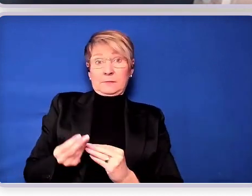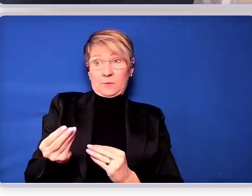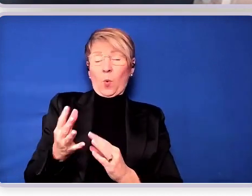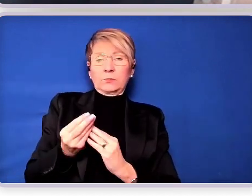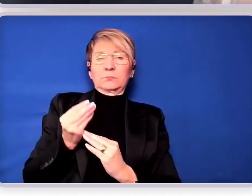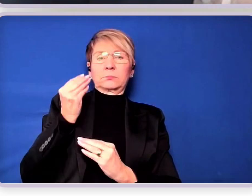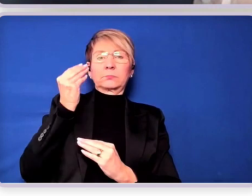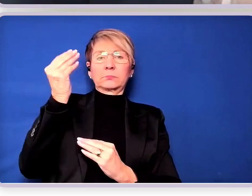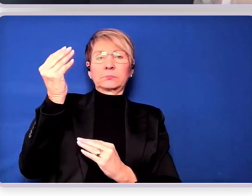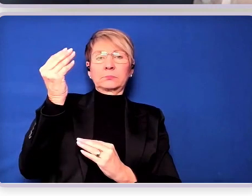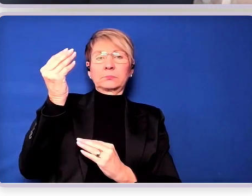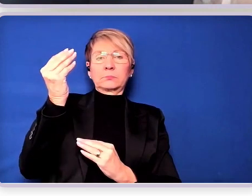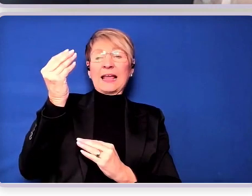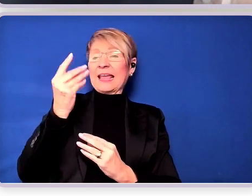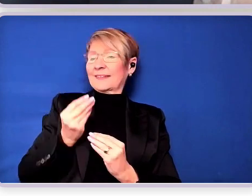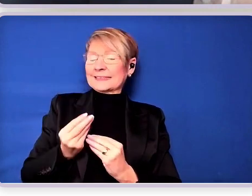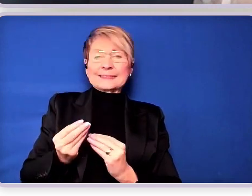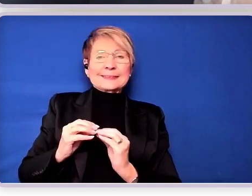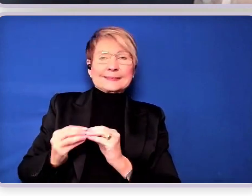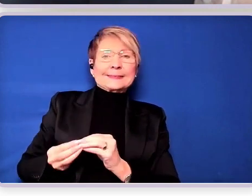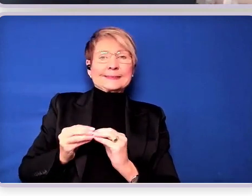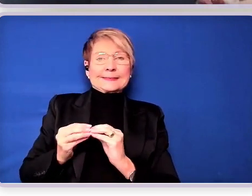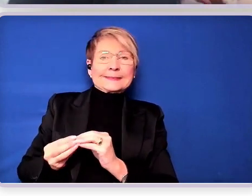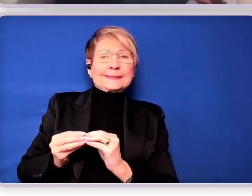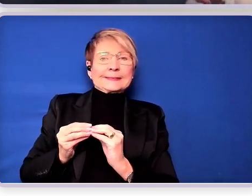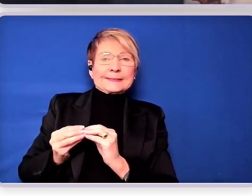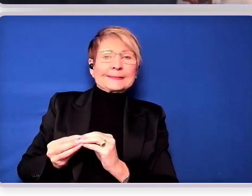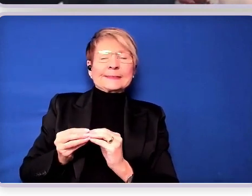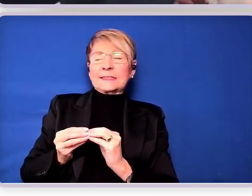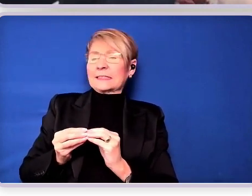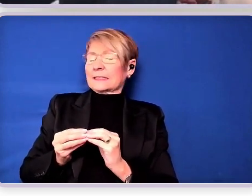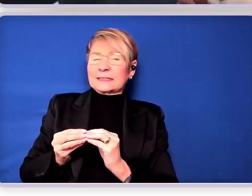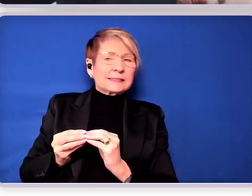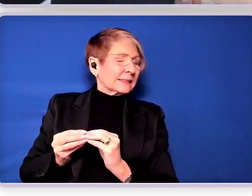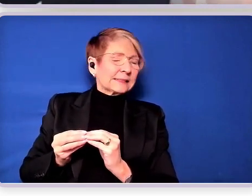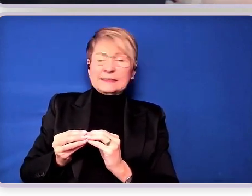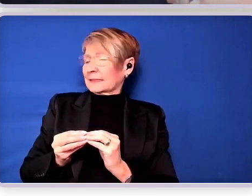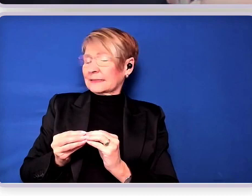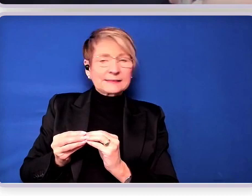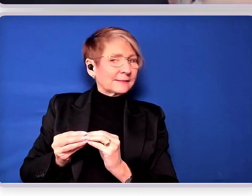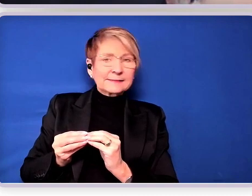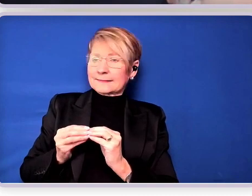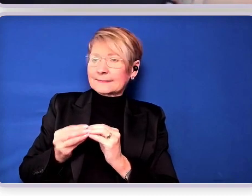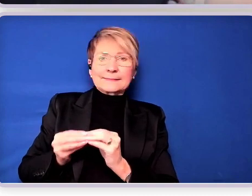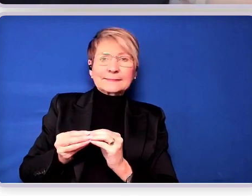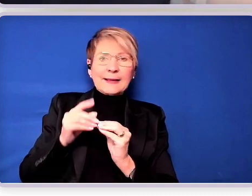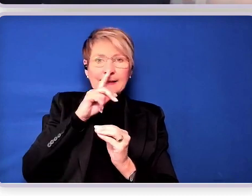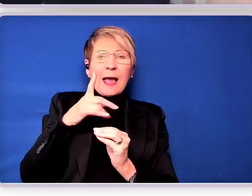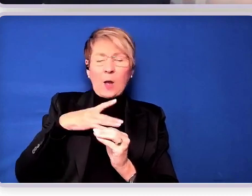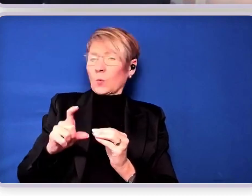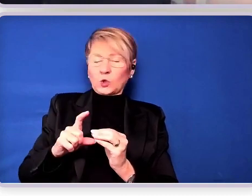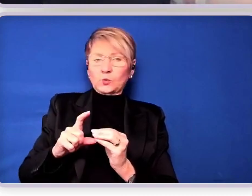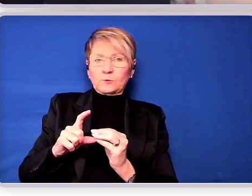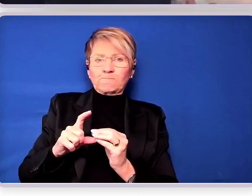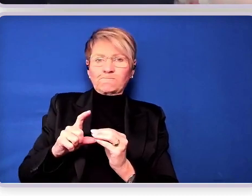doesn't settle and you want to take this further, with the Victorian Commission, you